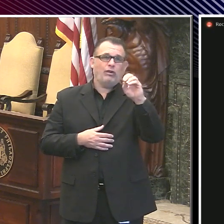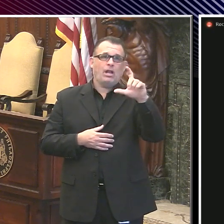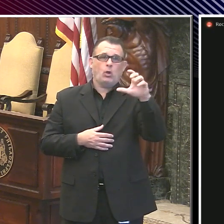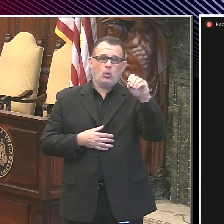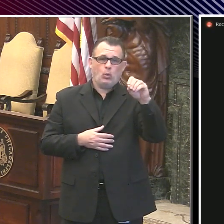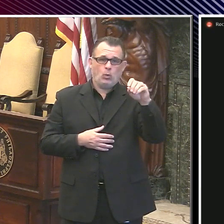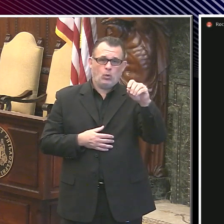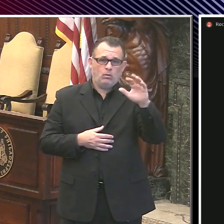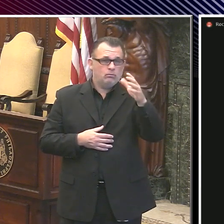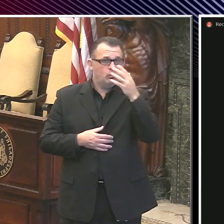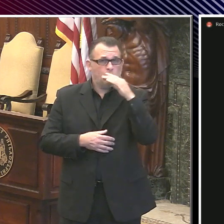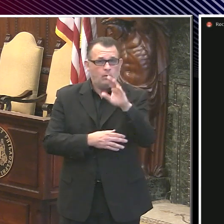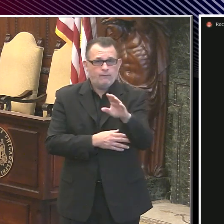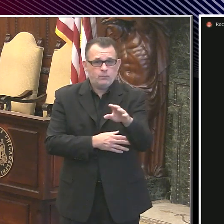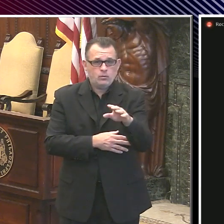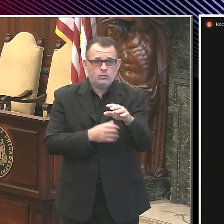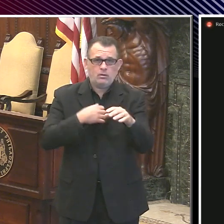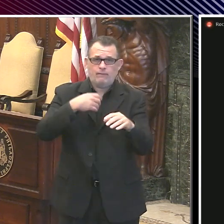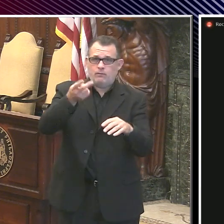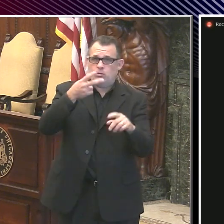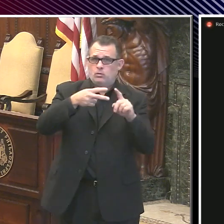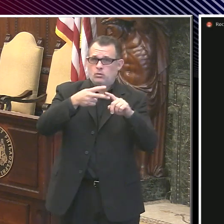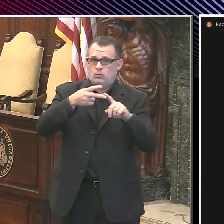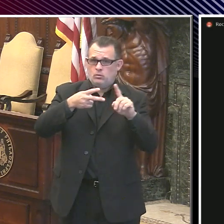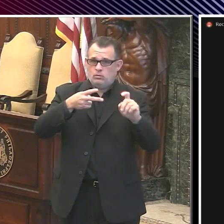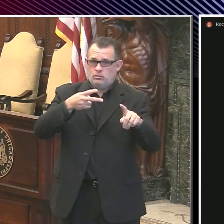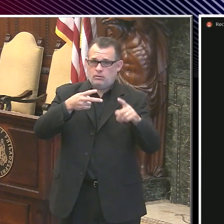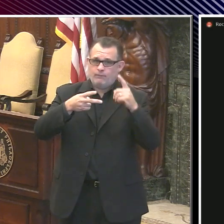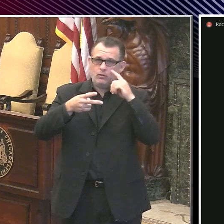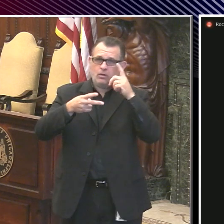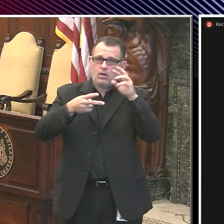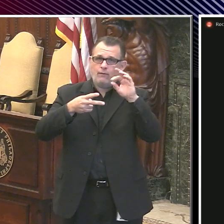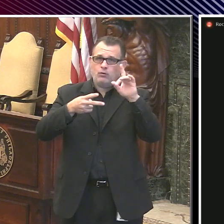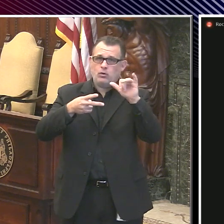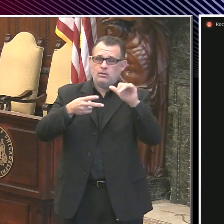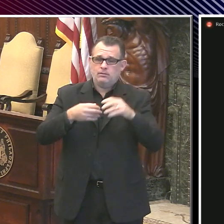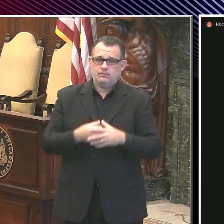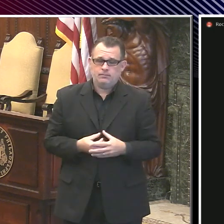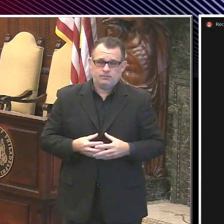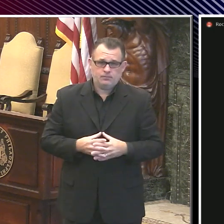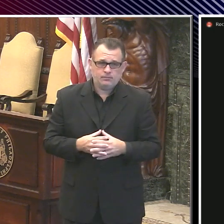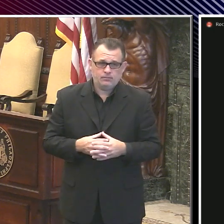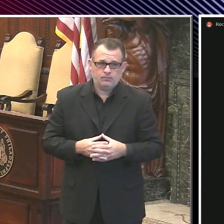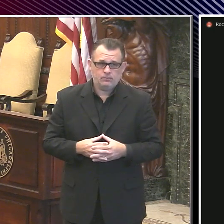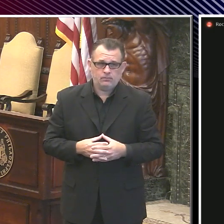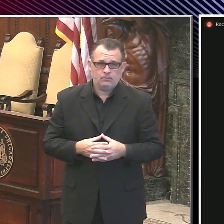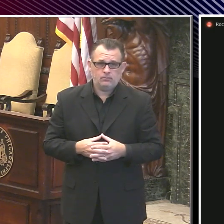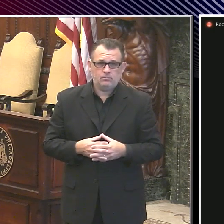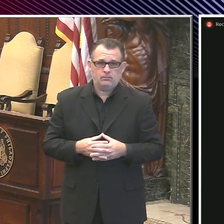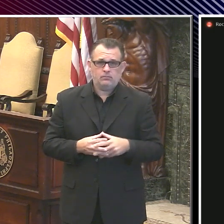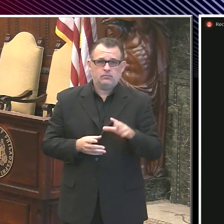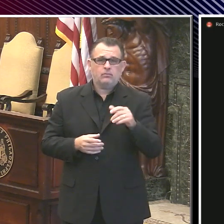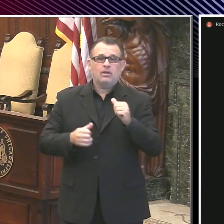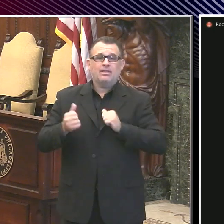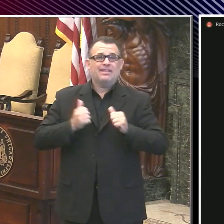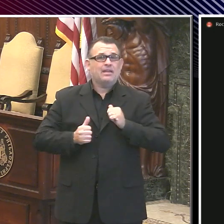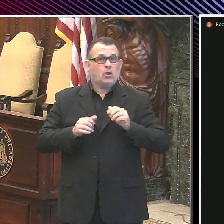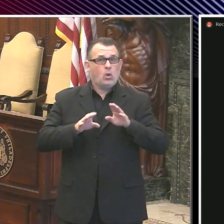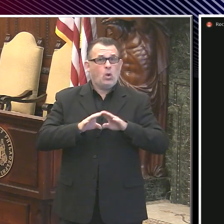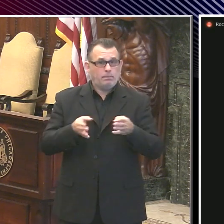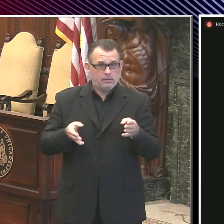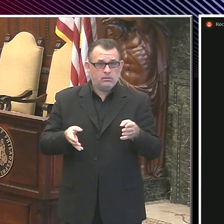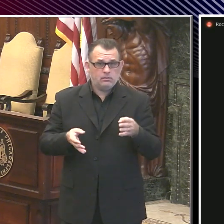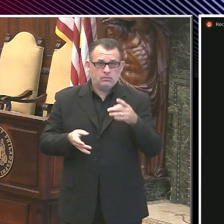Good afternoon. I have 2 questions for Dr. Farley. In reference to the theater reopenings, are we talking